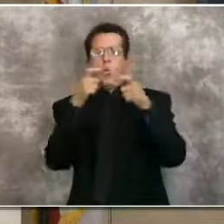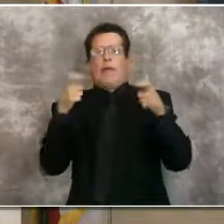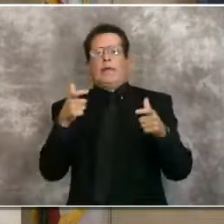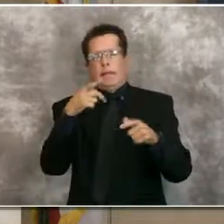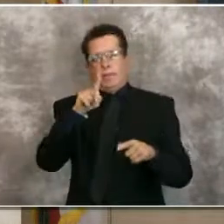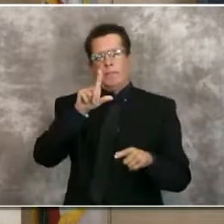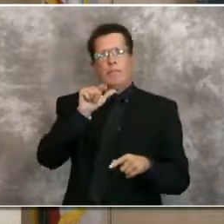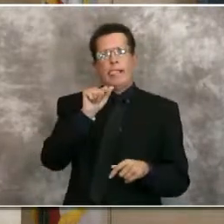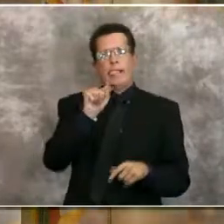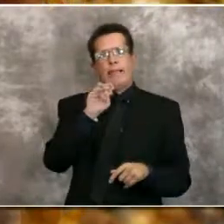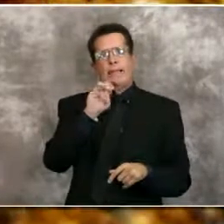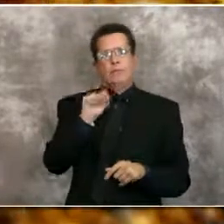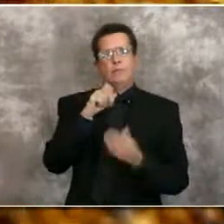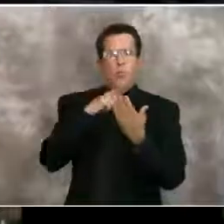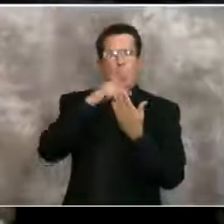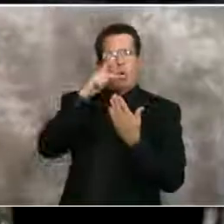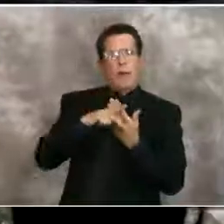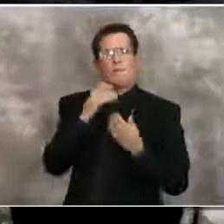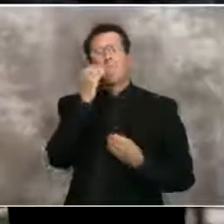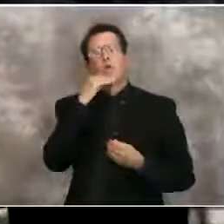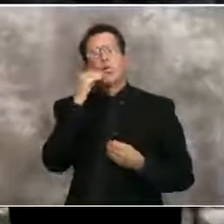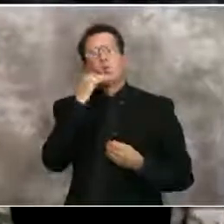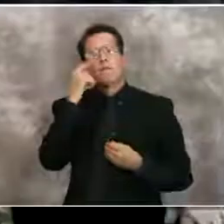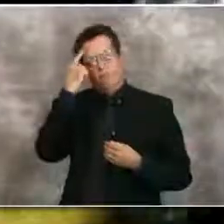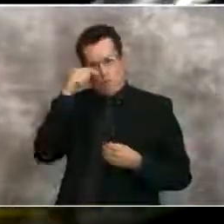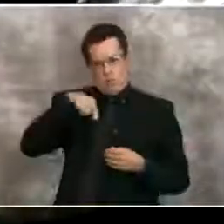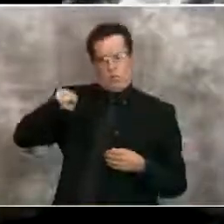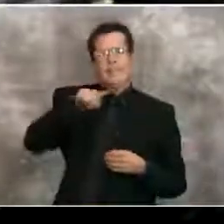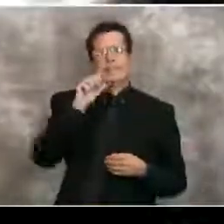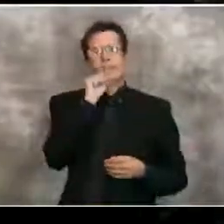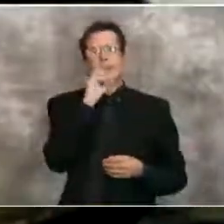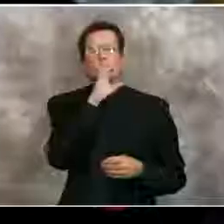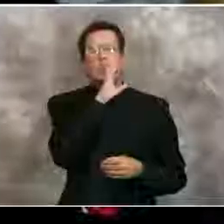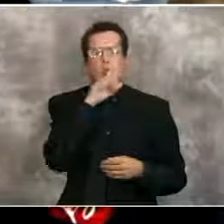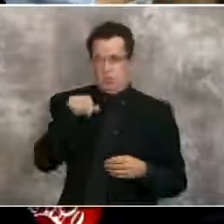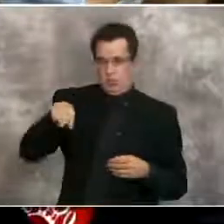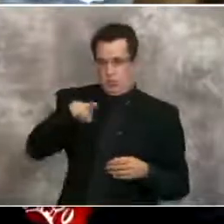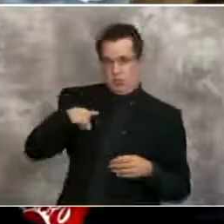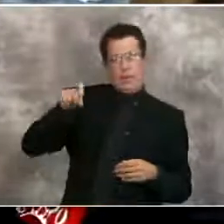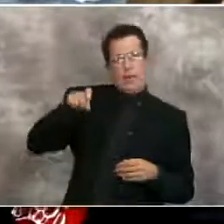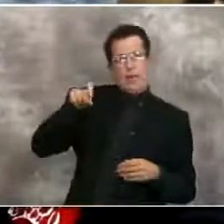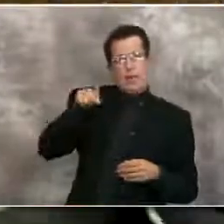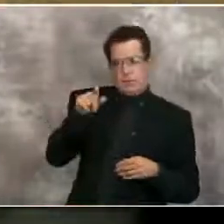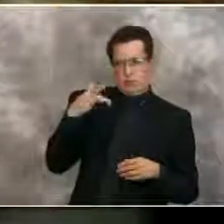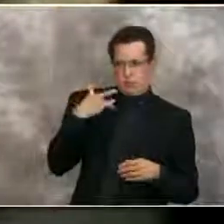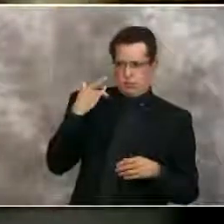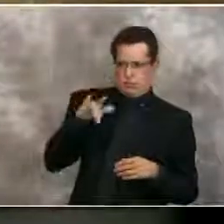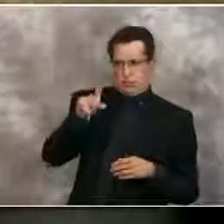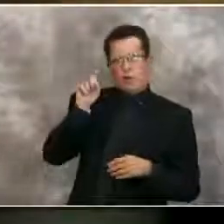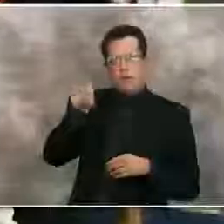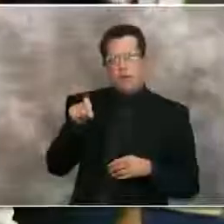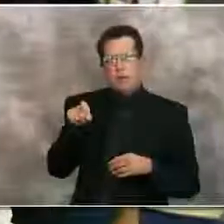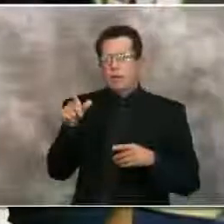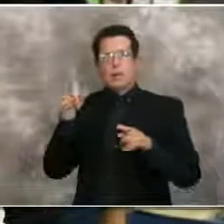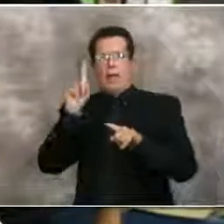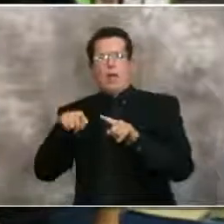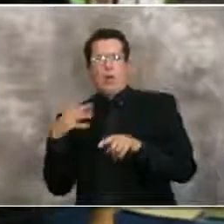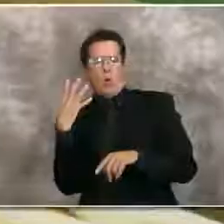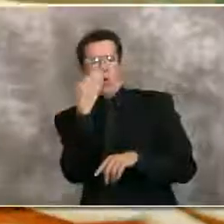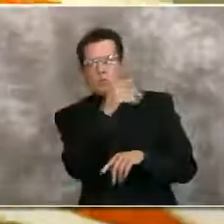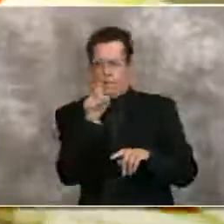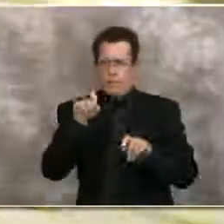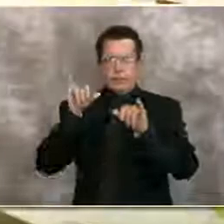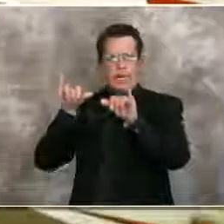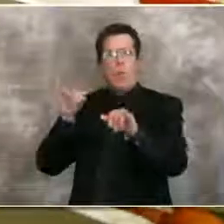This program offers 3 meals a day to qualified seniors who are more vulnerable and must avoid leaving home.